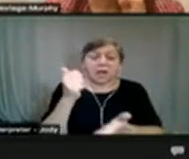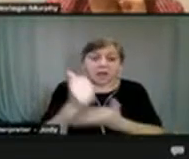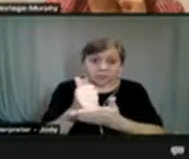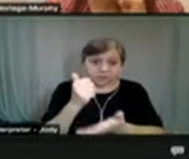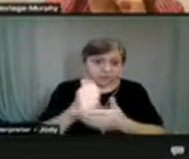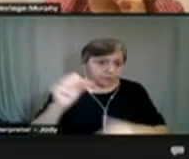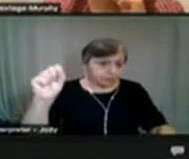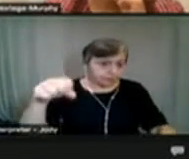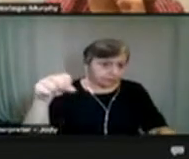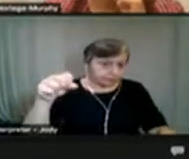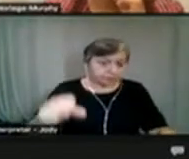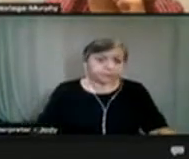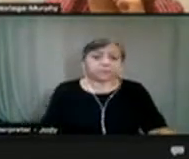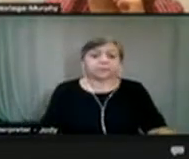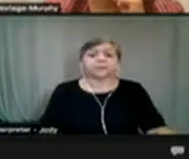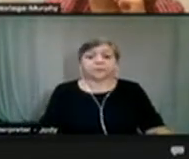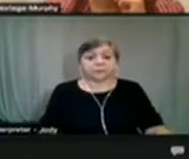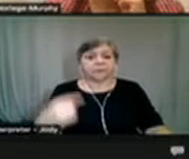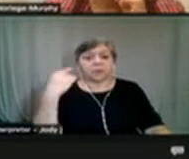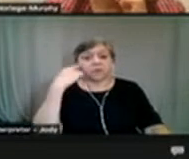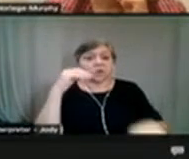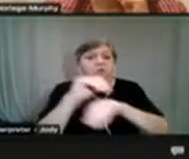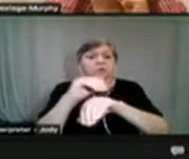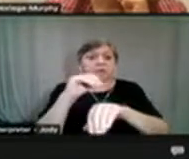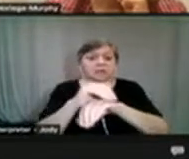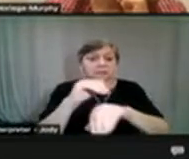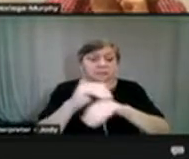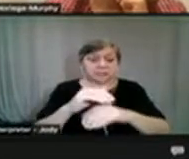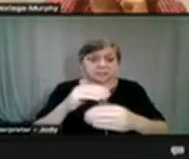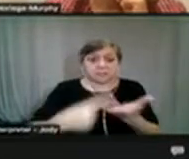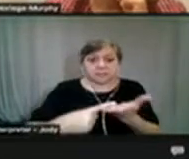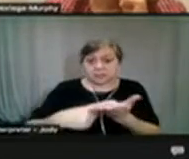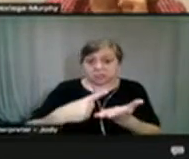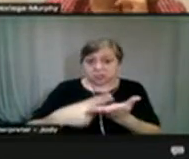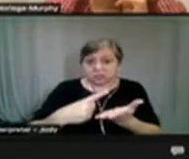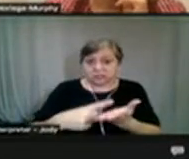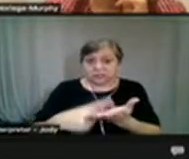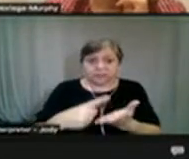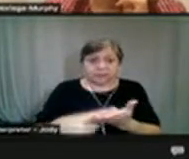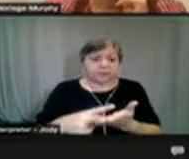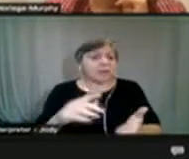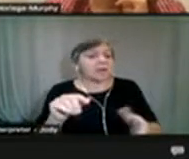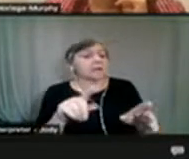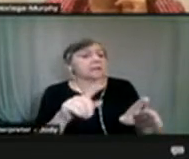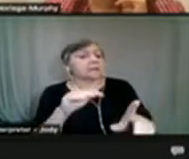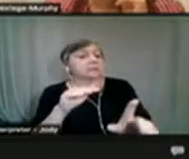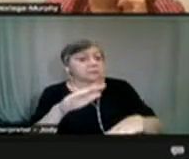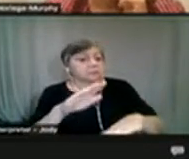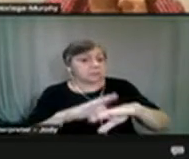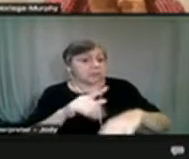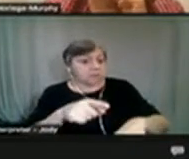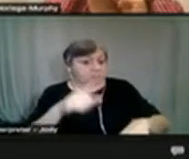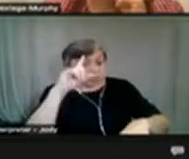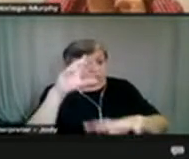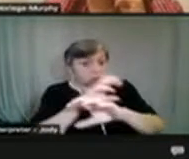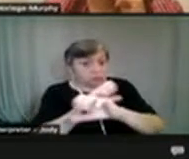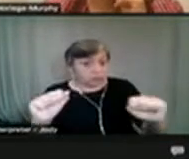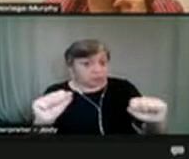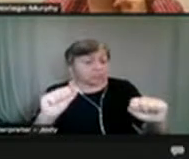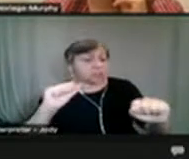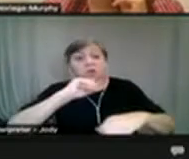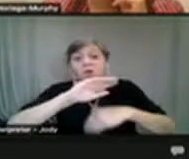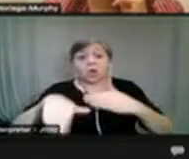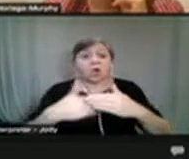to us in tonight's deliberation. And also through you, Superintendent, to all those families that participated in the